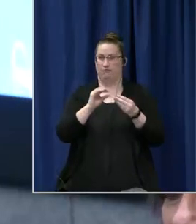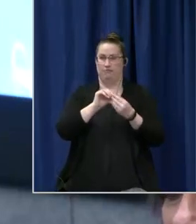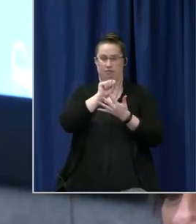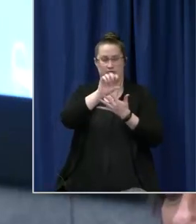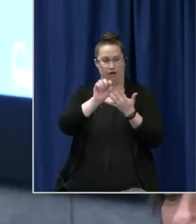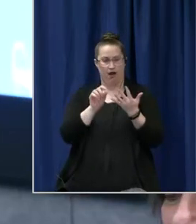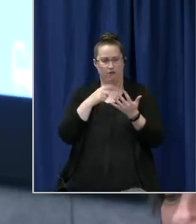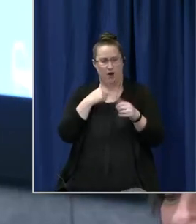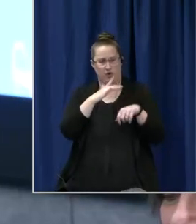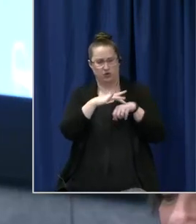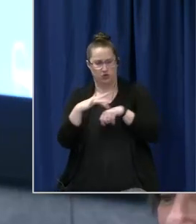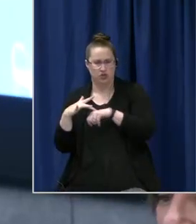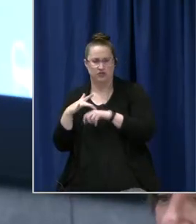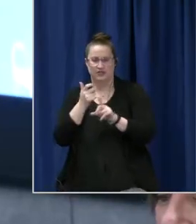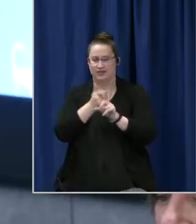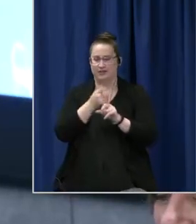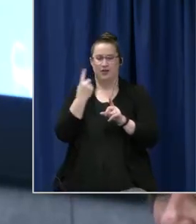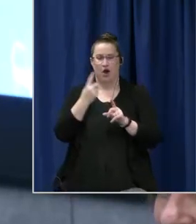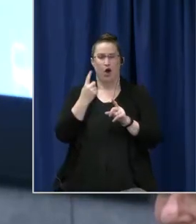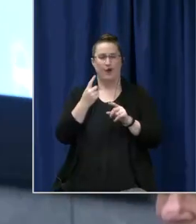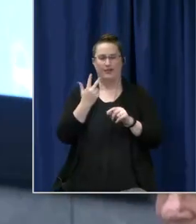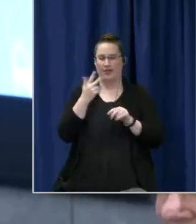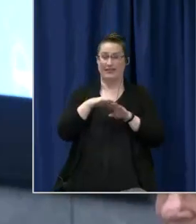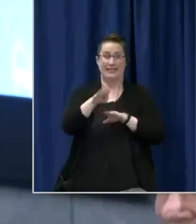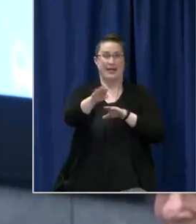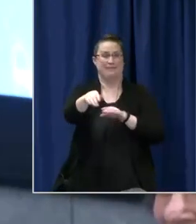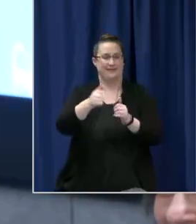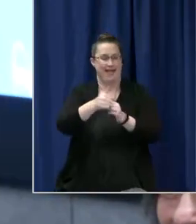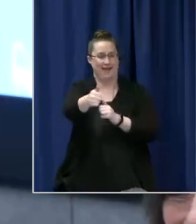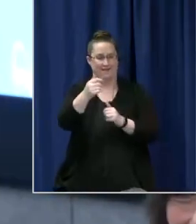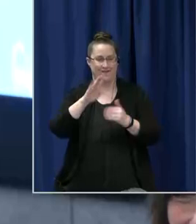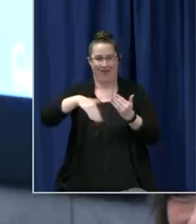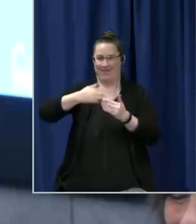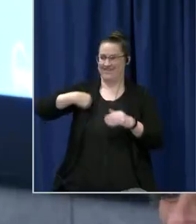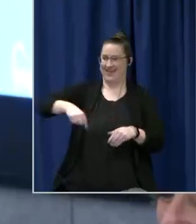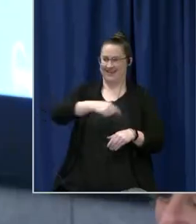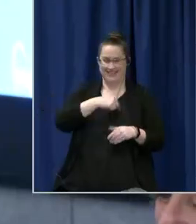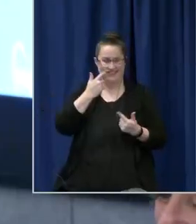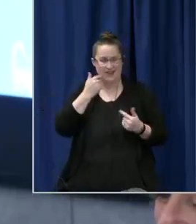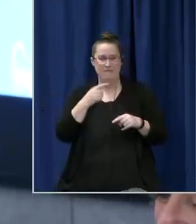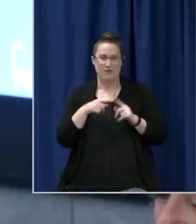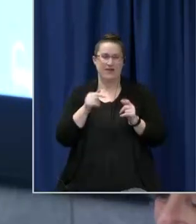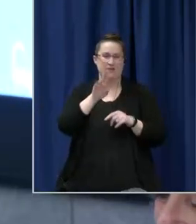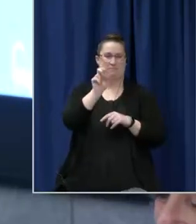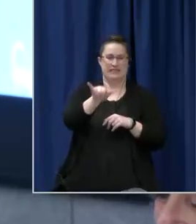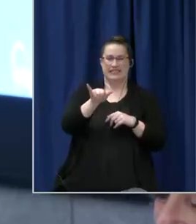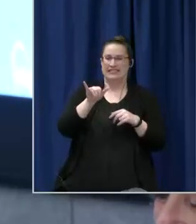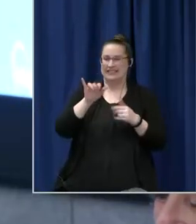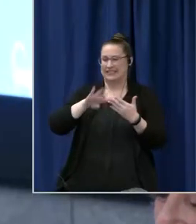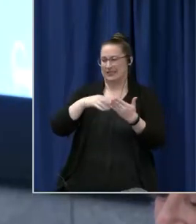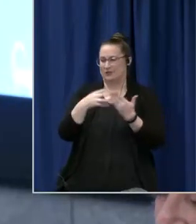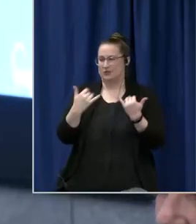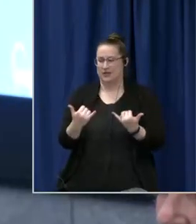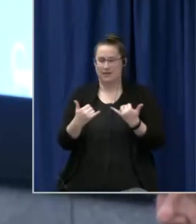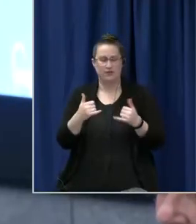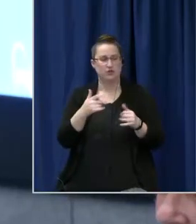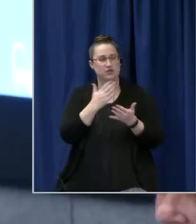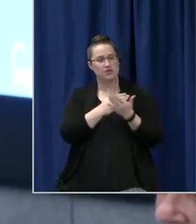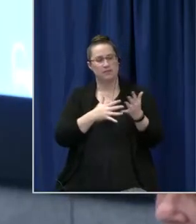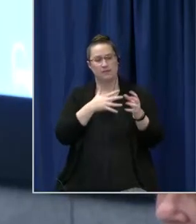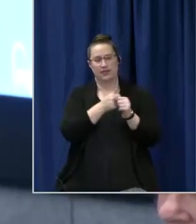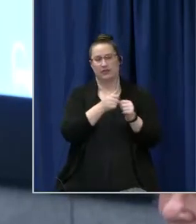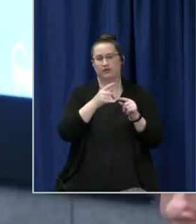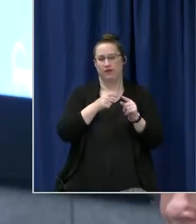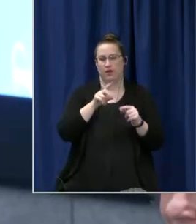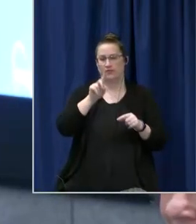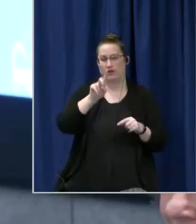I wanted to cover. She's always three steps ahead of all of us. But we have a busy schedule today. After some updates from the Disability Rights Office,